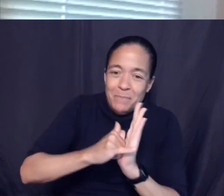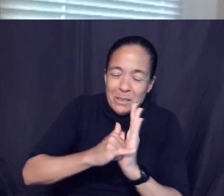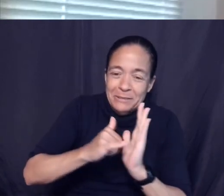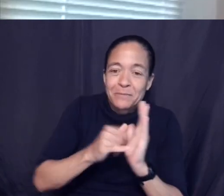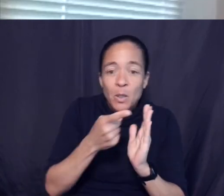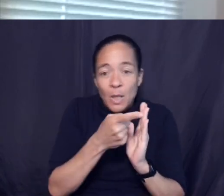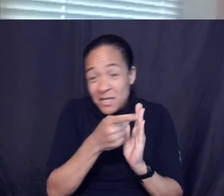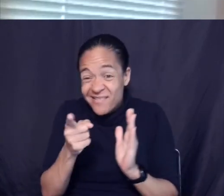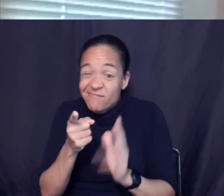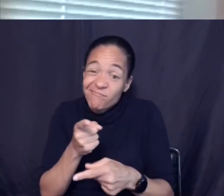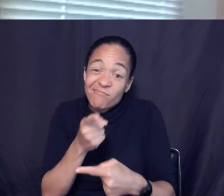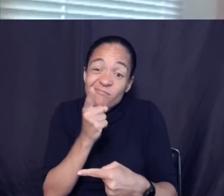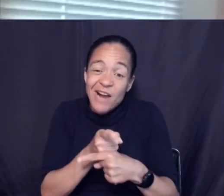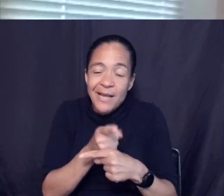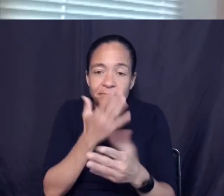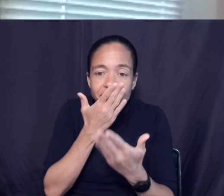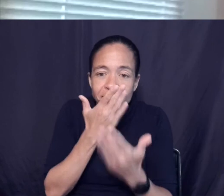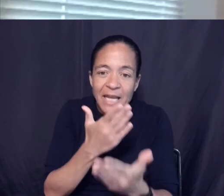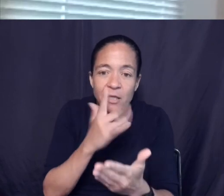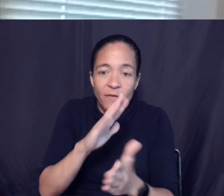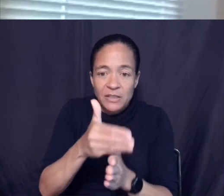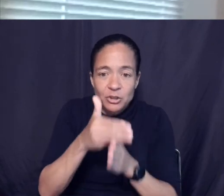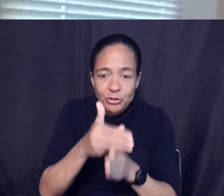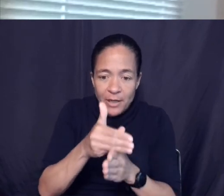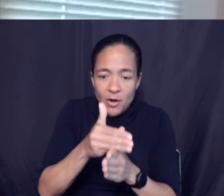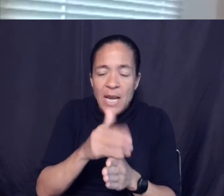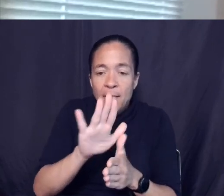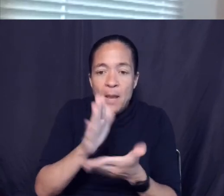all right. You're all correct. And thank you